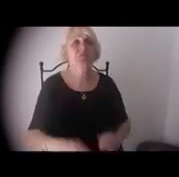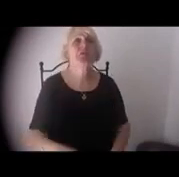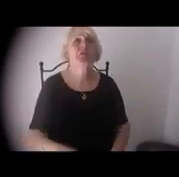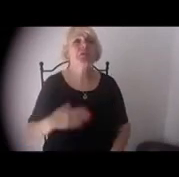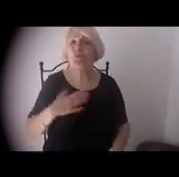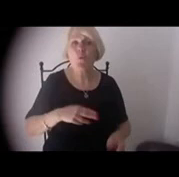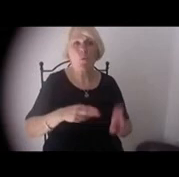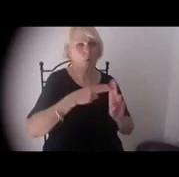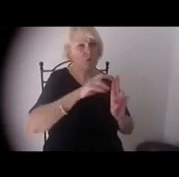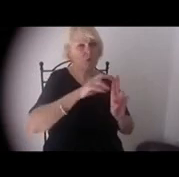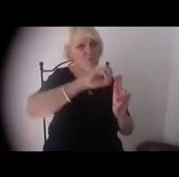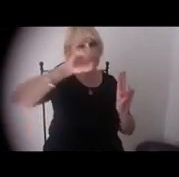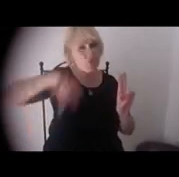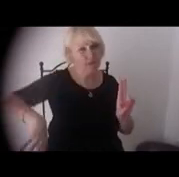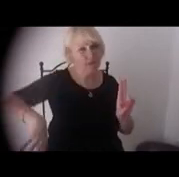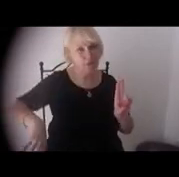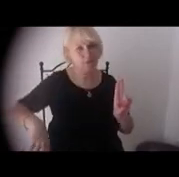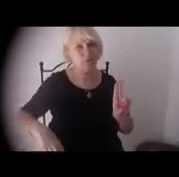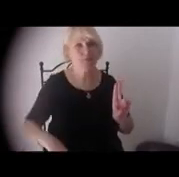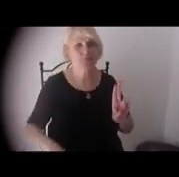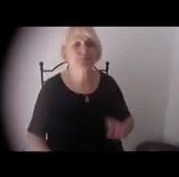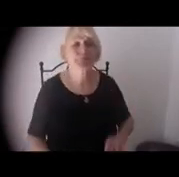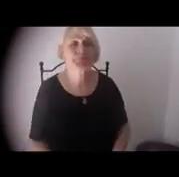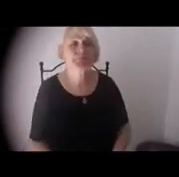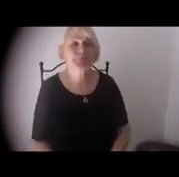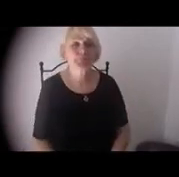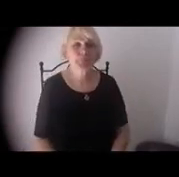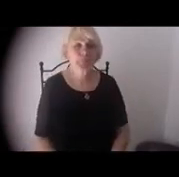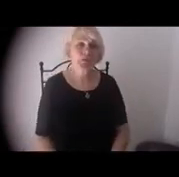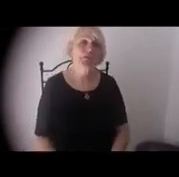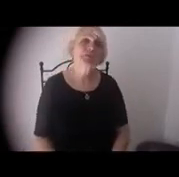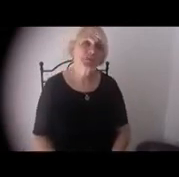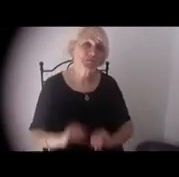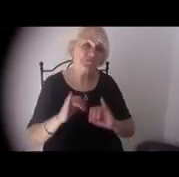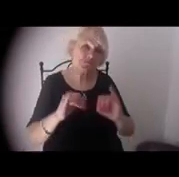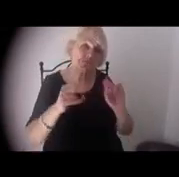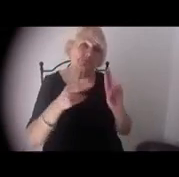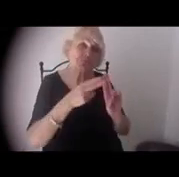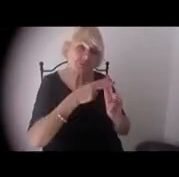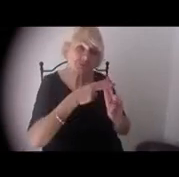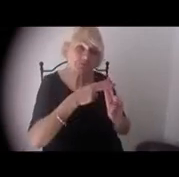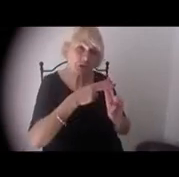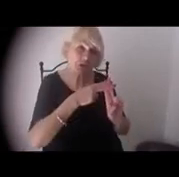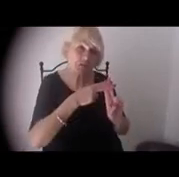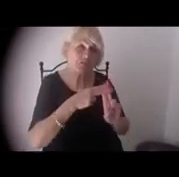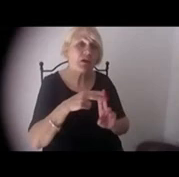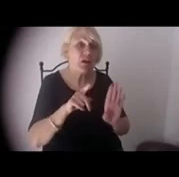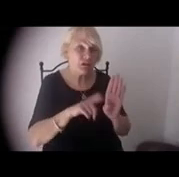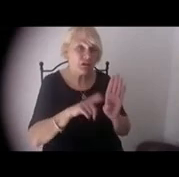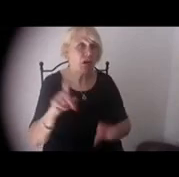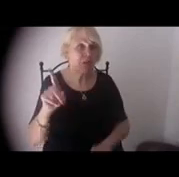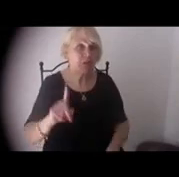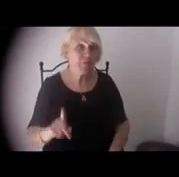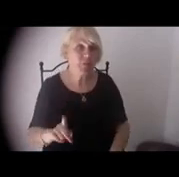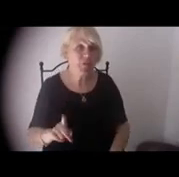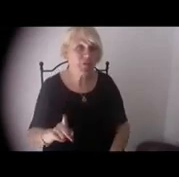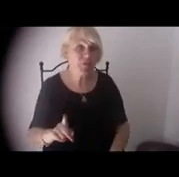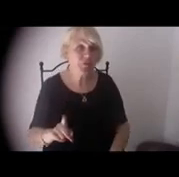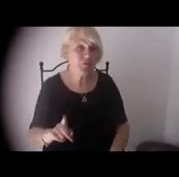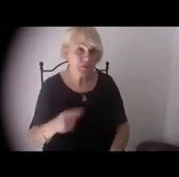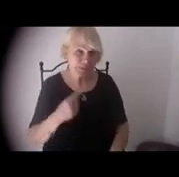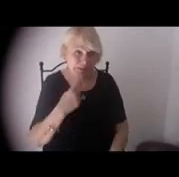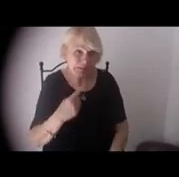feel worse about. Yeah, so I think stigma is something that young people that we work with raise a